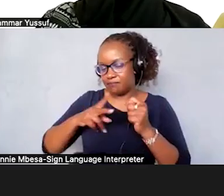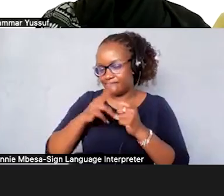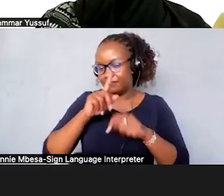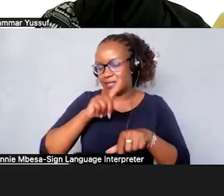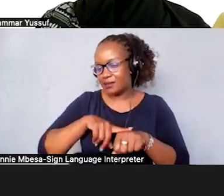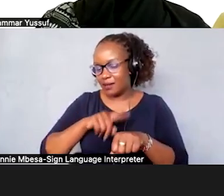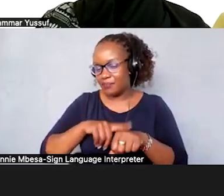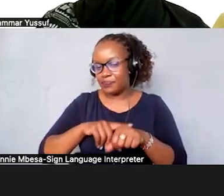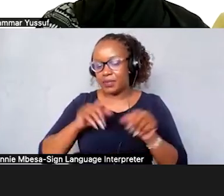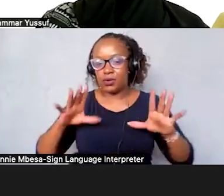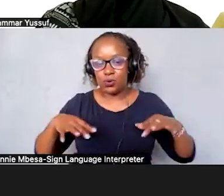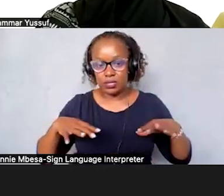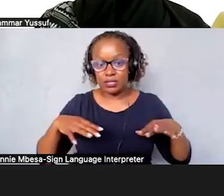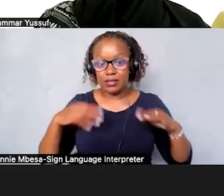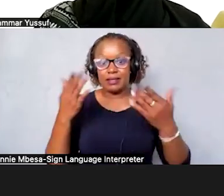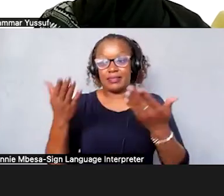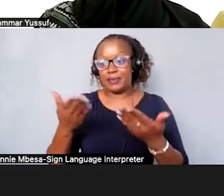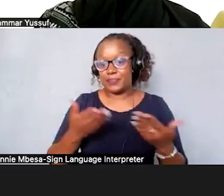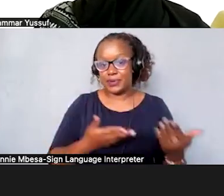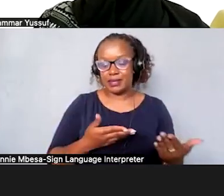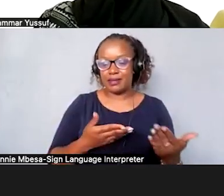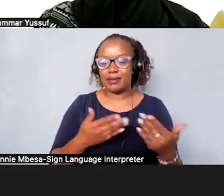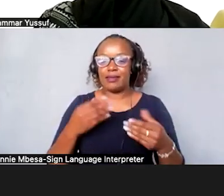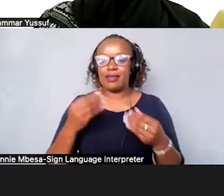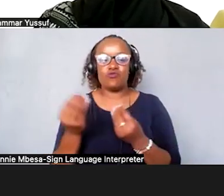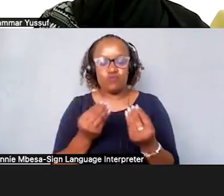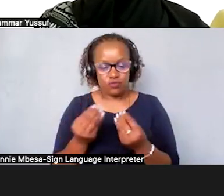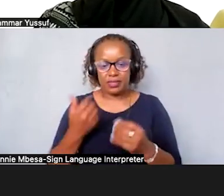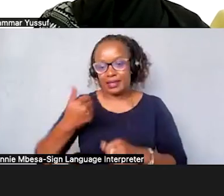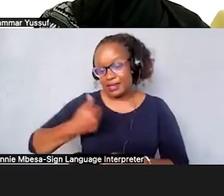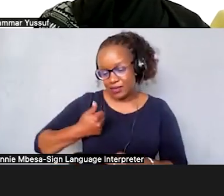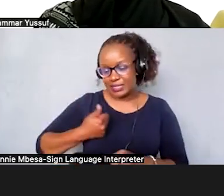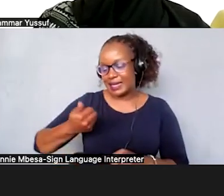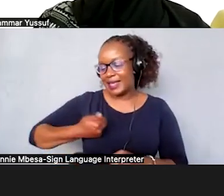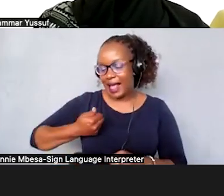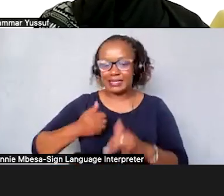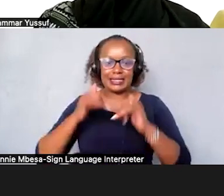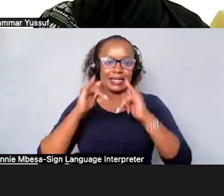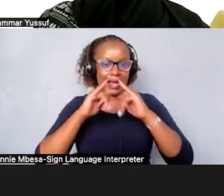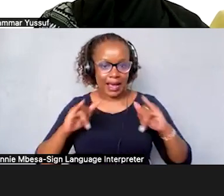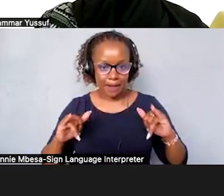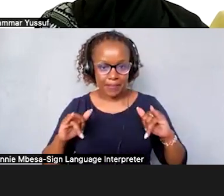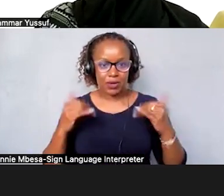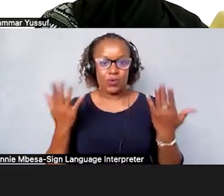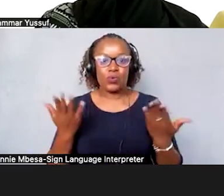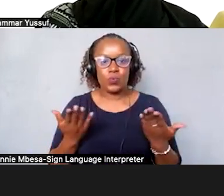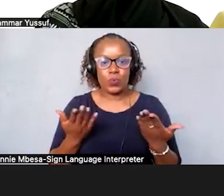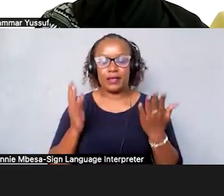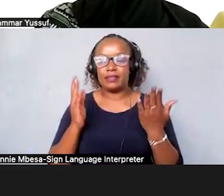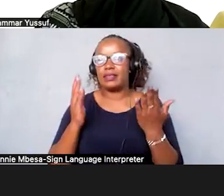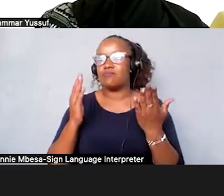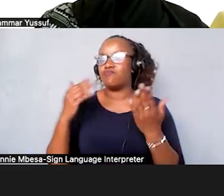they bring the young girls in girls camps, whereby they take them through mentorship programs. So